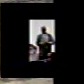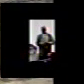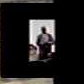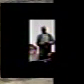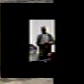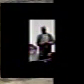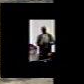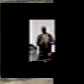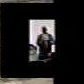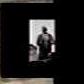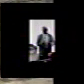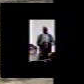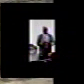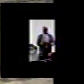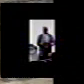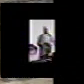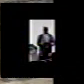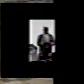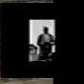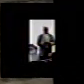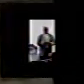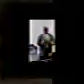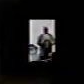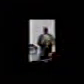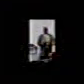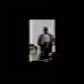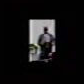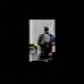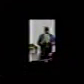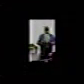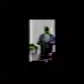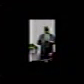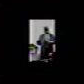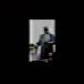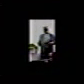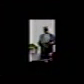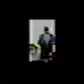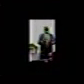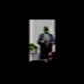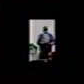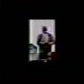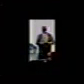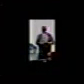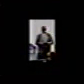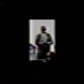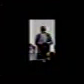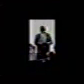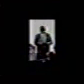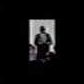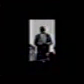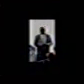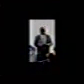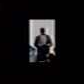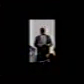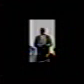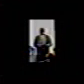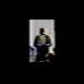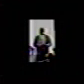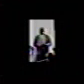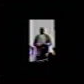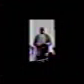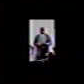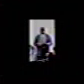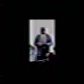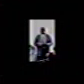deliverance. Lord, I cancel that curse. I break that yoke. I